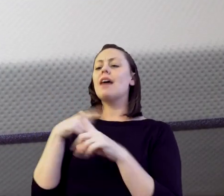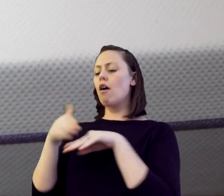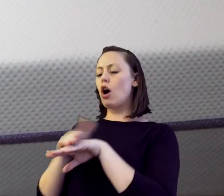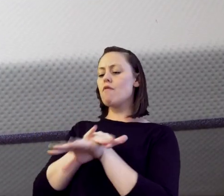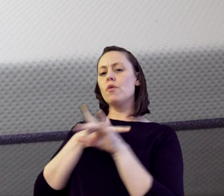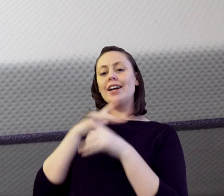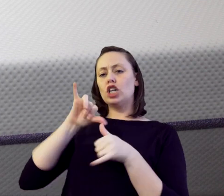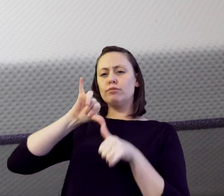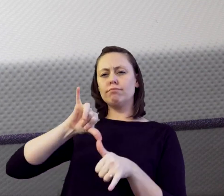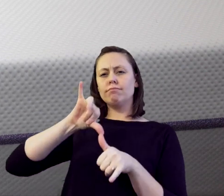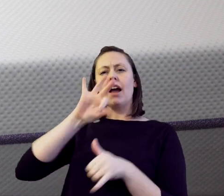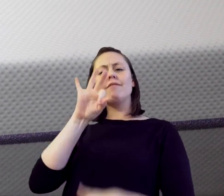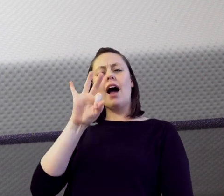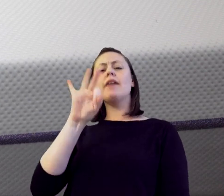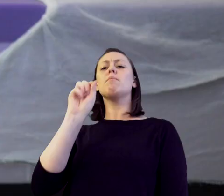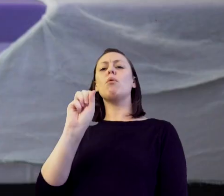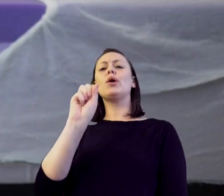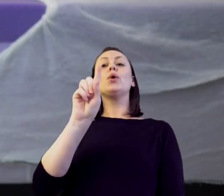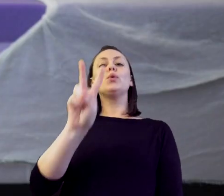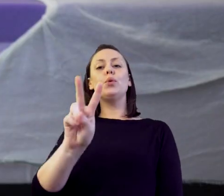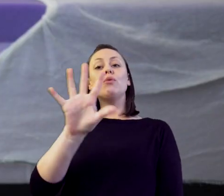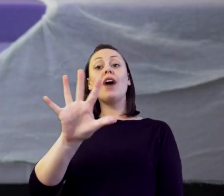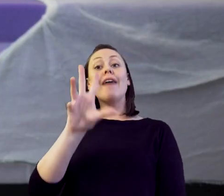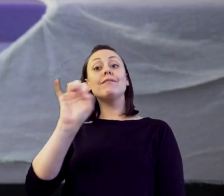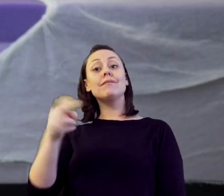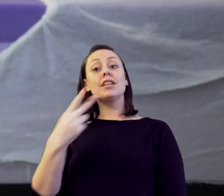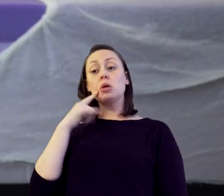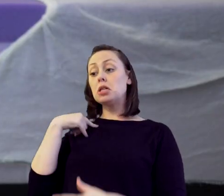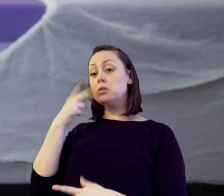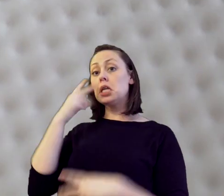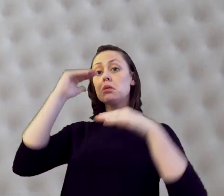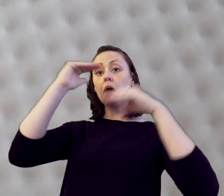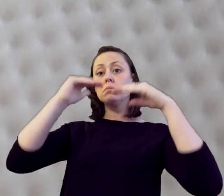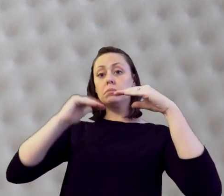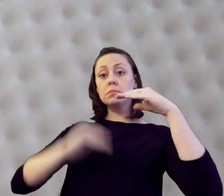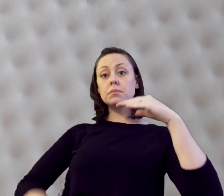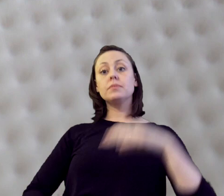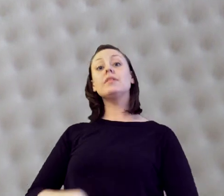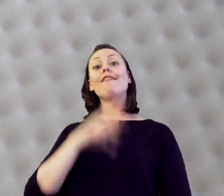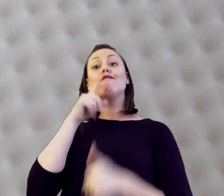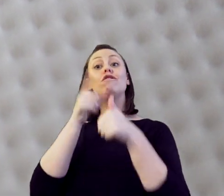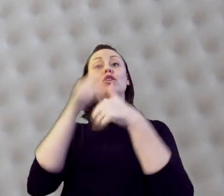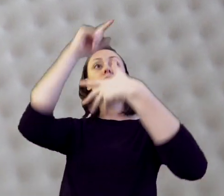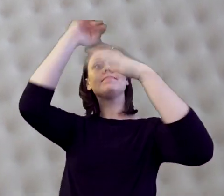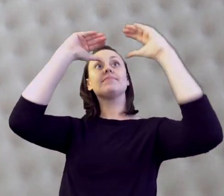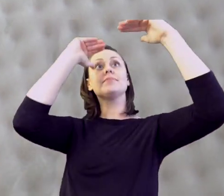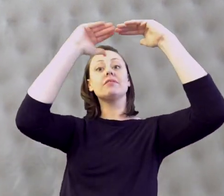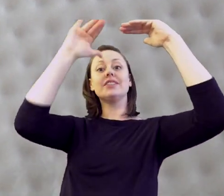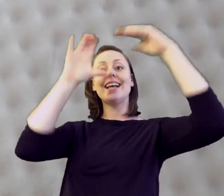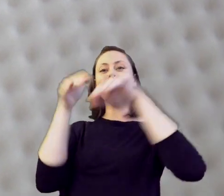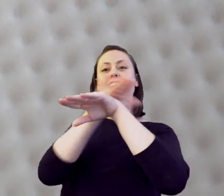of 9.25 inches. So let's dive into the layers. So first we have the cover, which